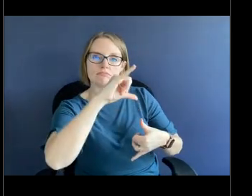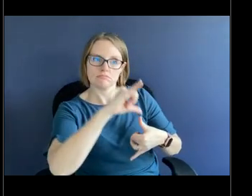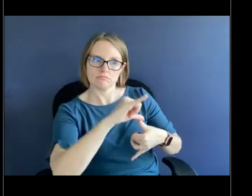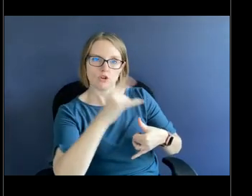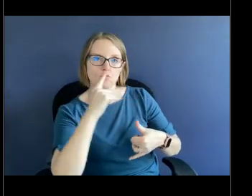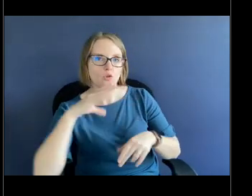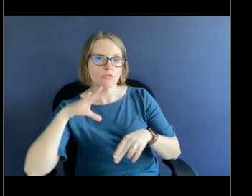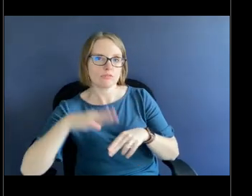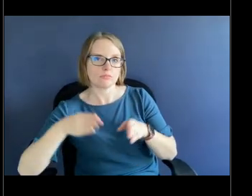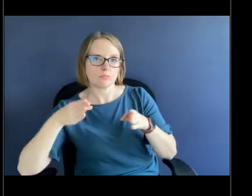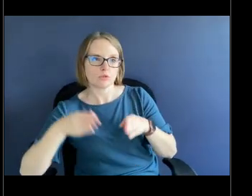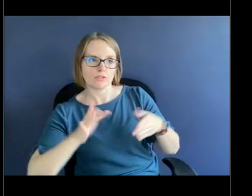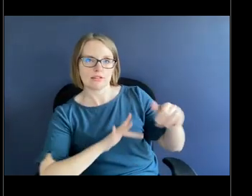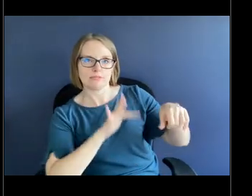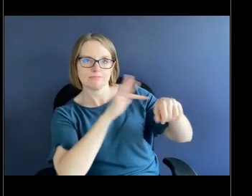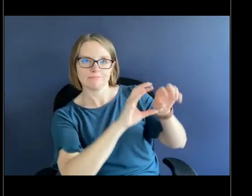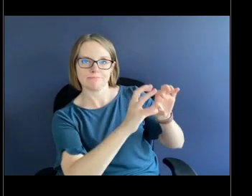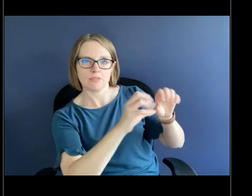users.